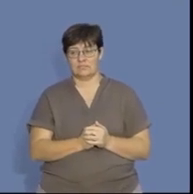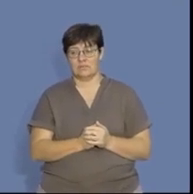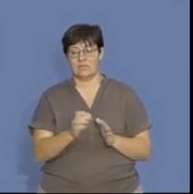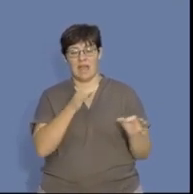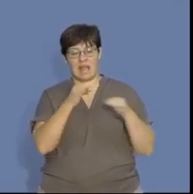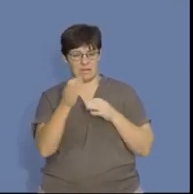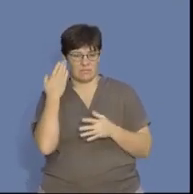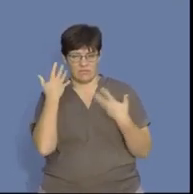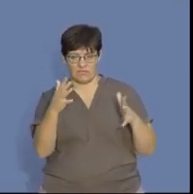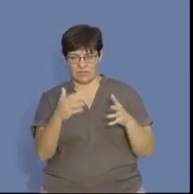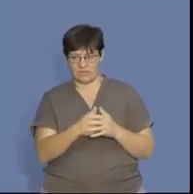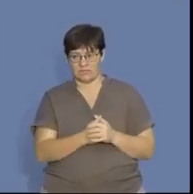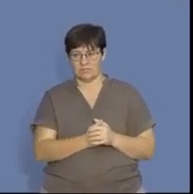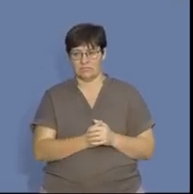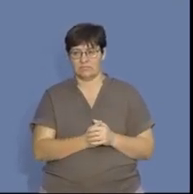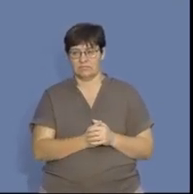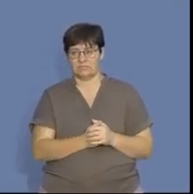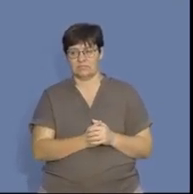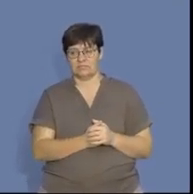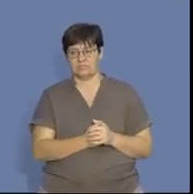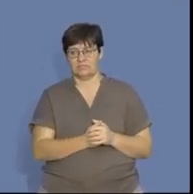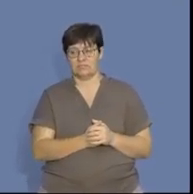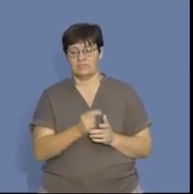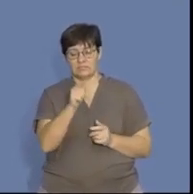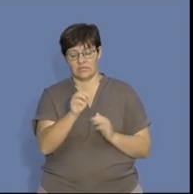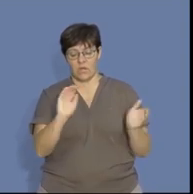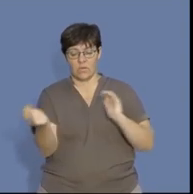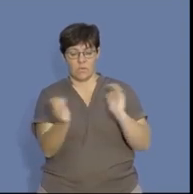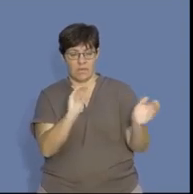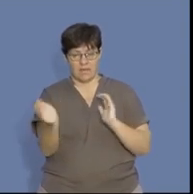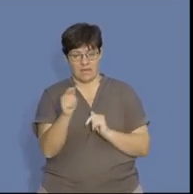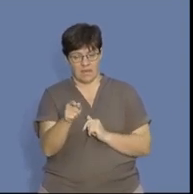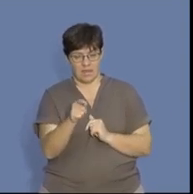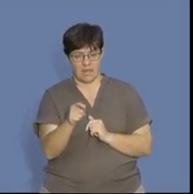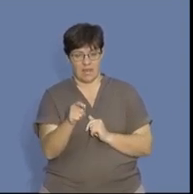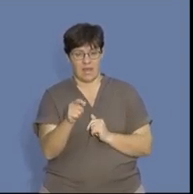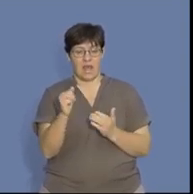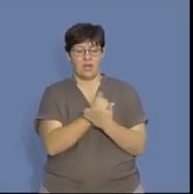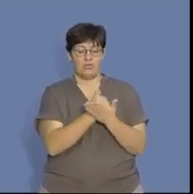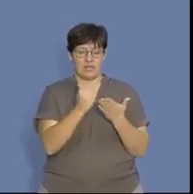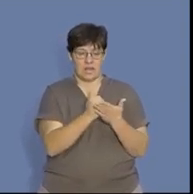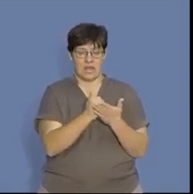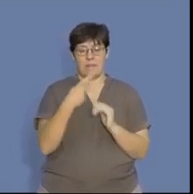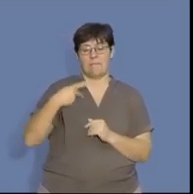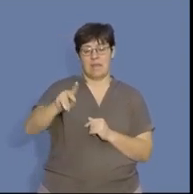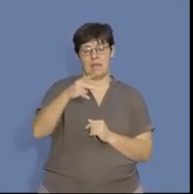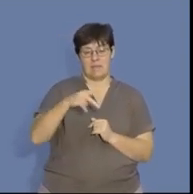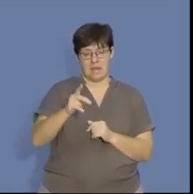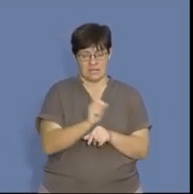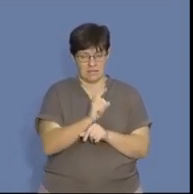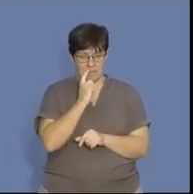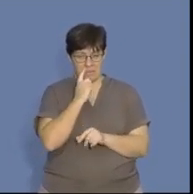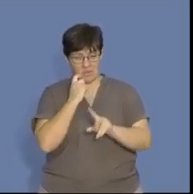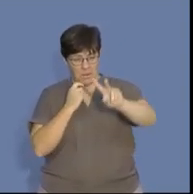exactly what I explained earlier on. So the debtors collection, compare this to your creditors